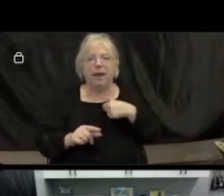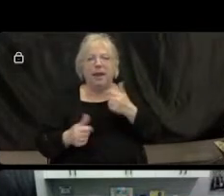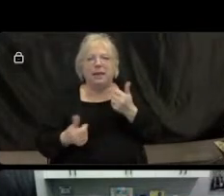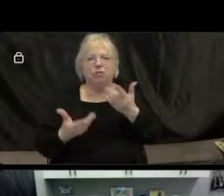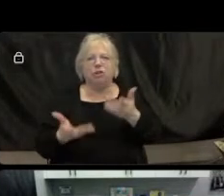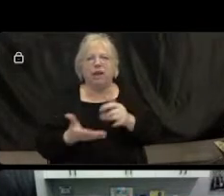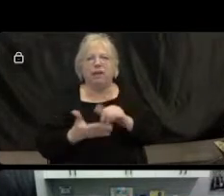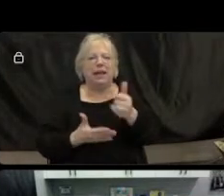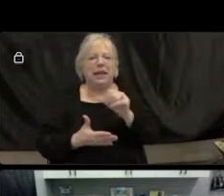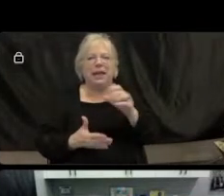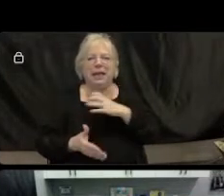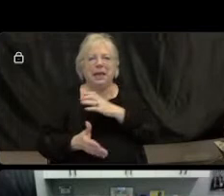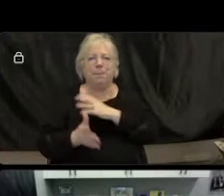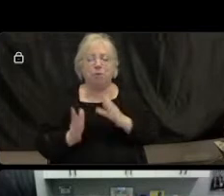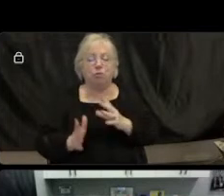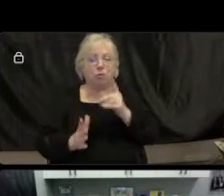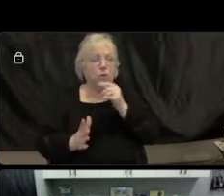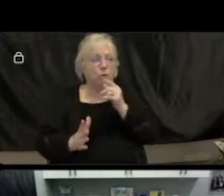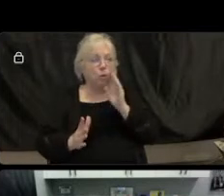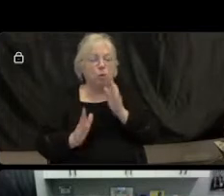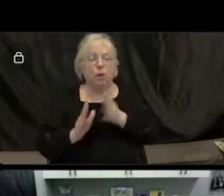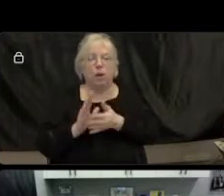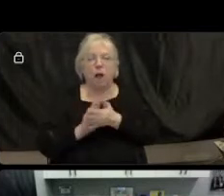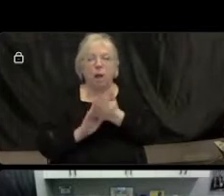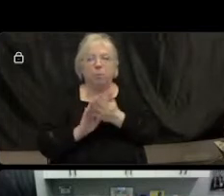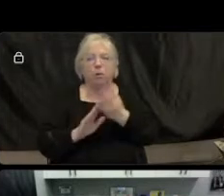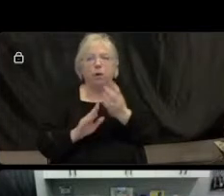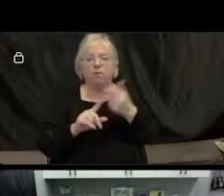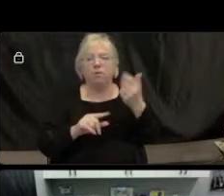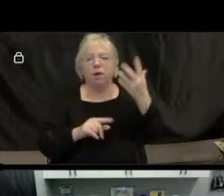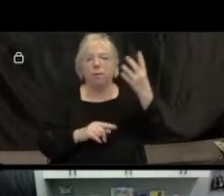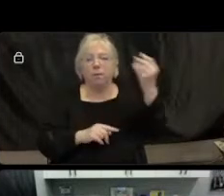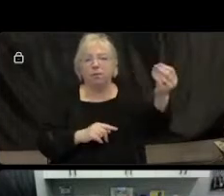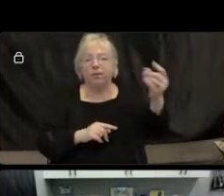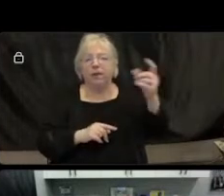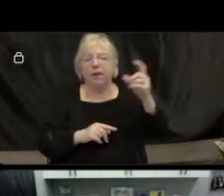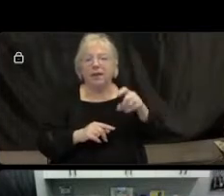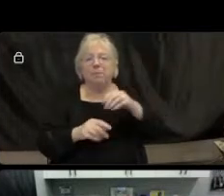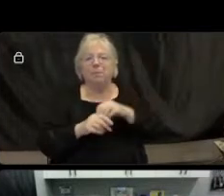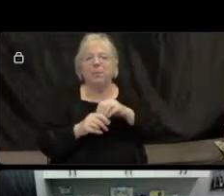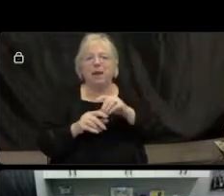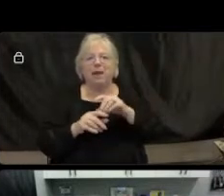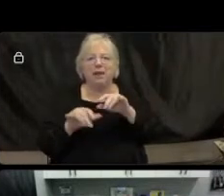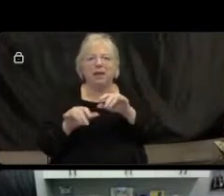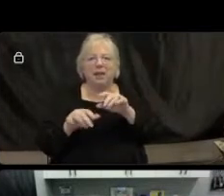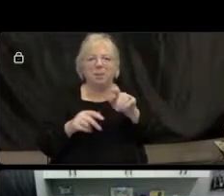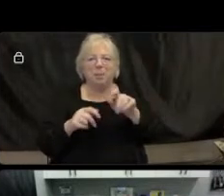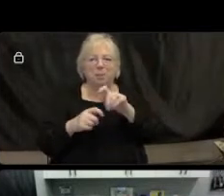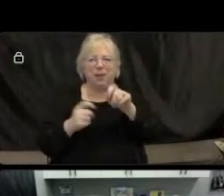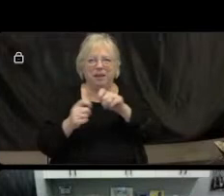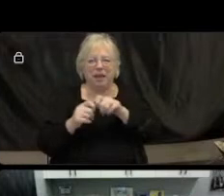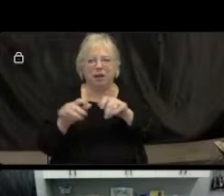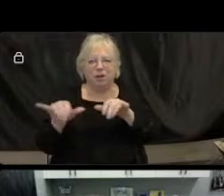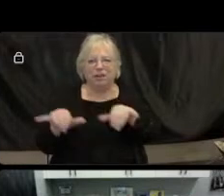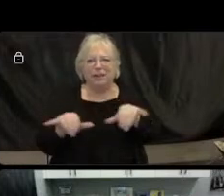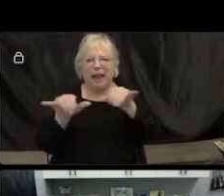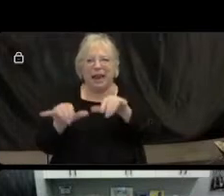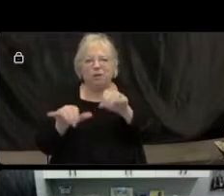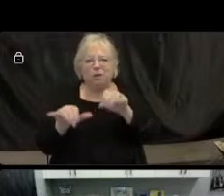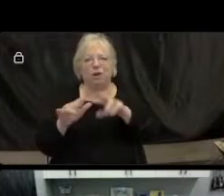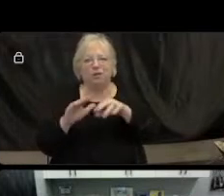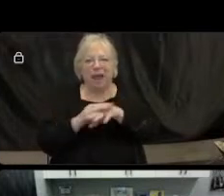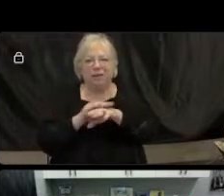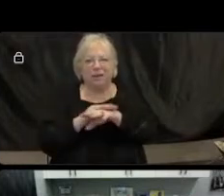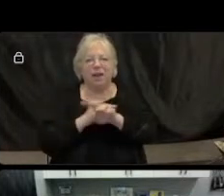that is going to operate remotely, they do need to be at a certain standard of access